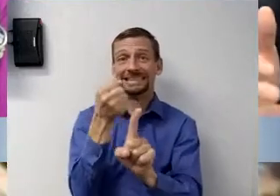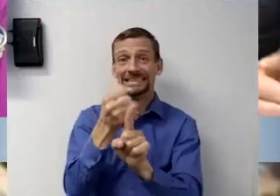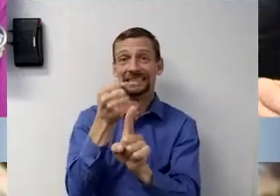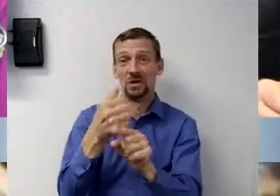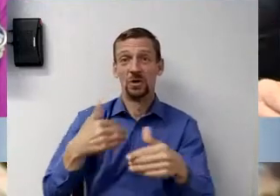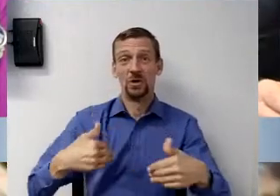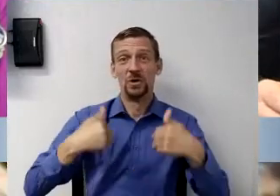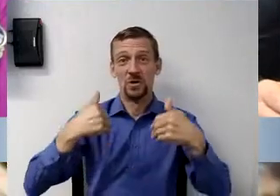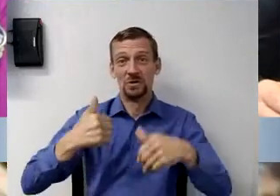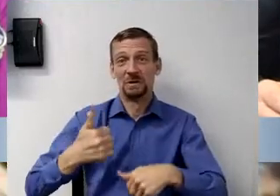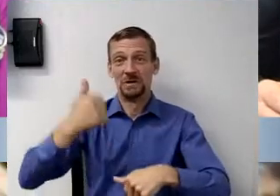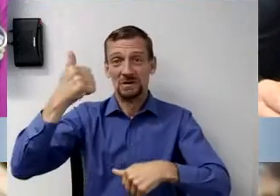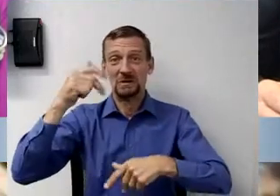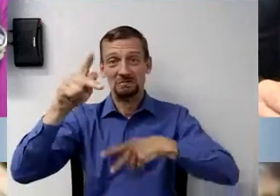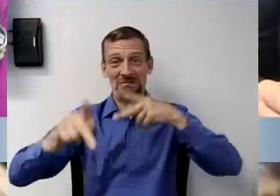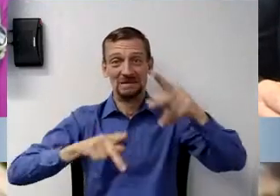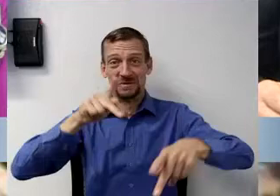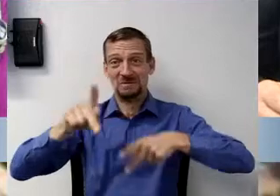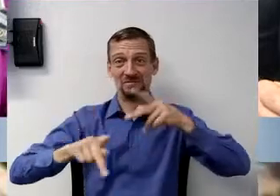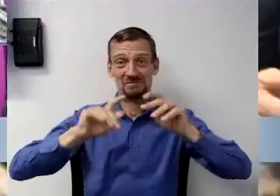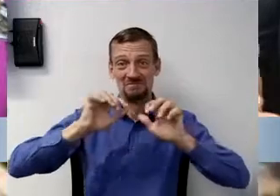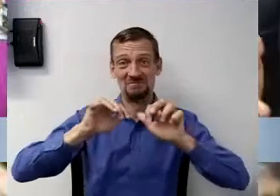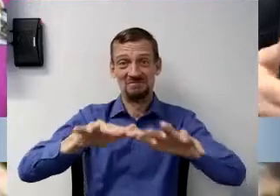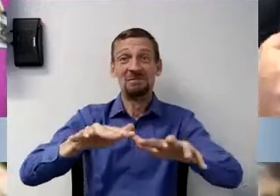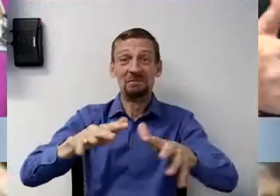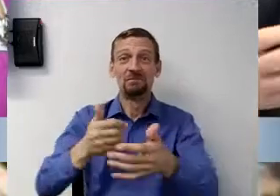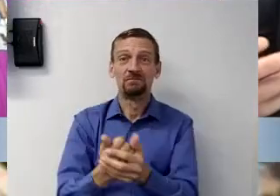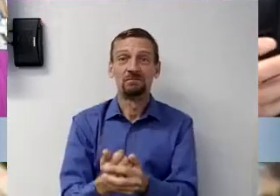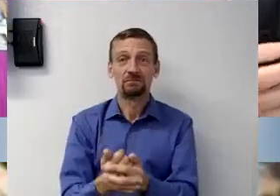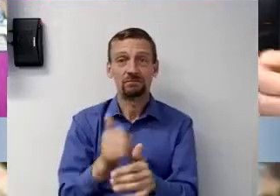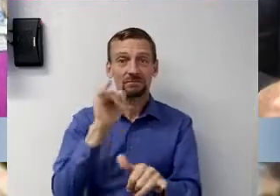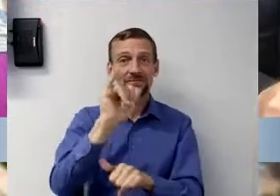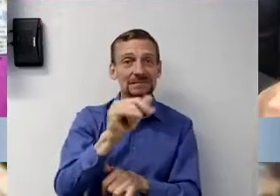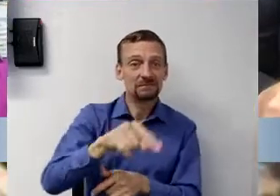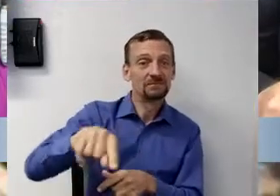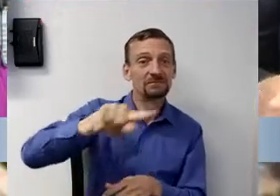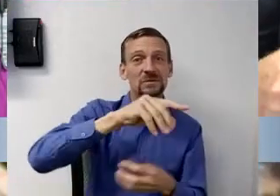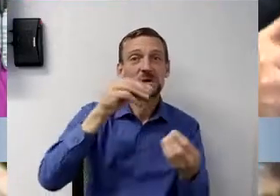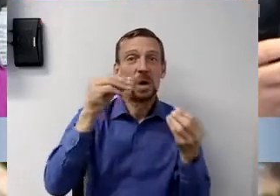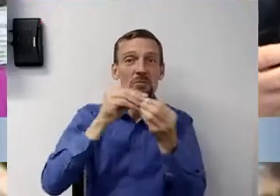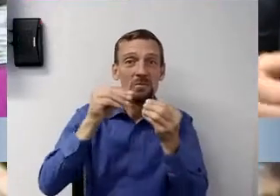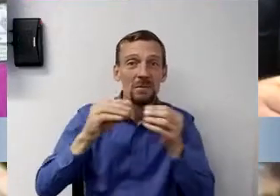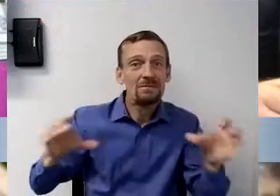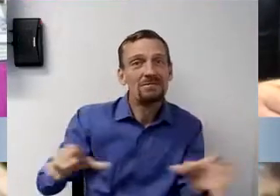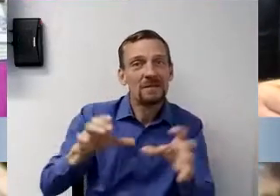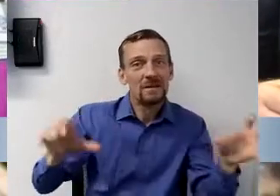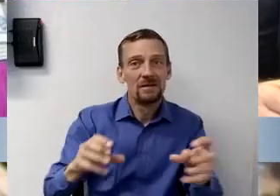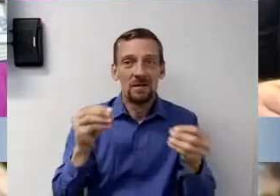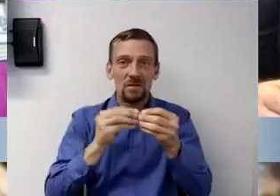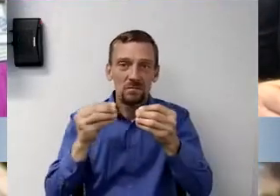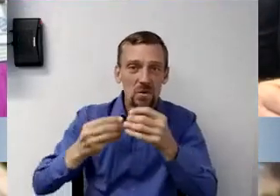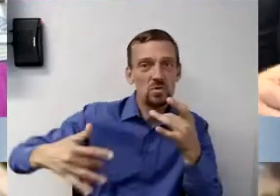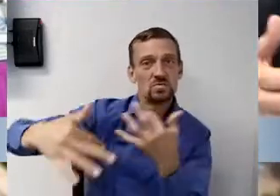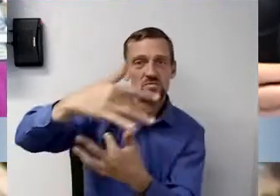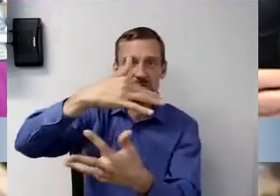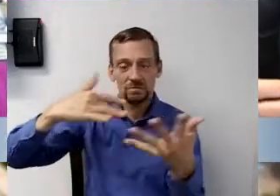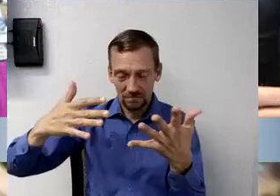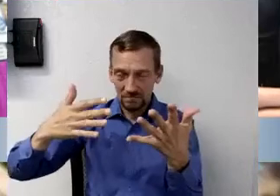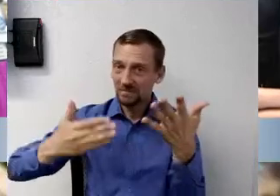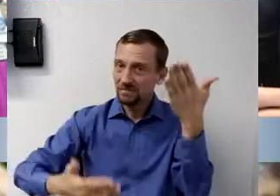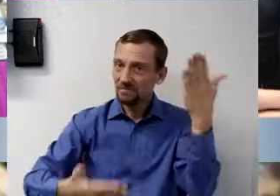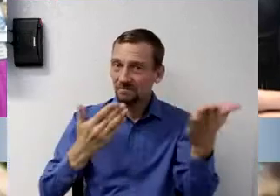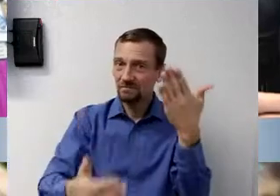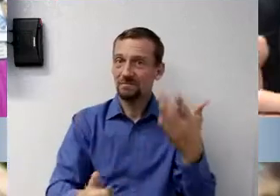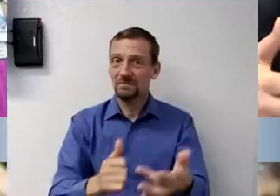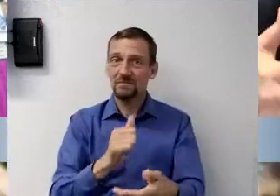the younger population, which are probably more active socially and out there, maybe not